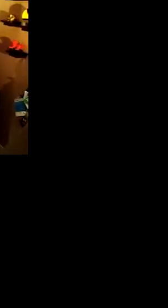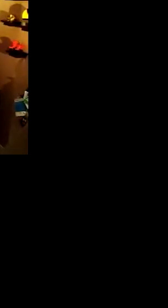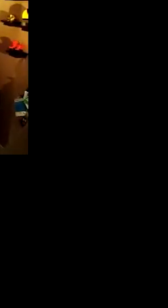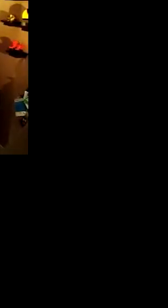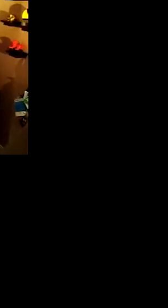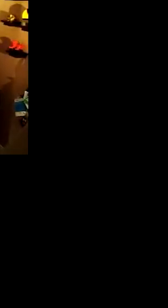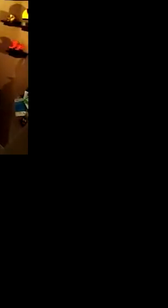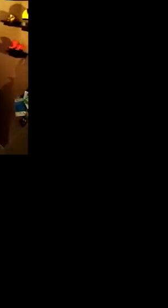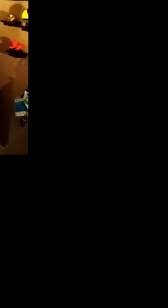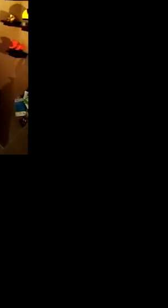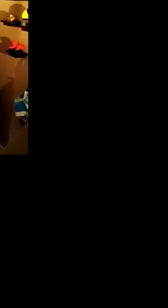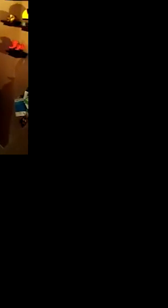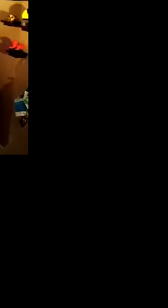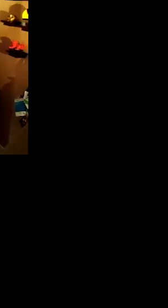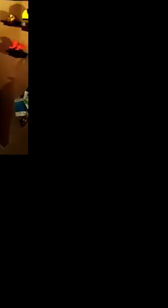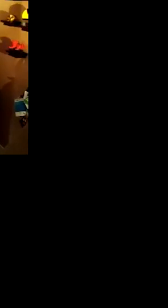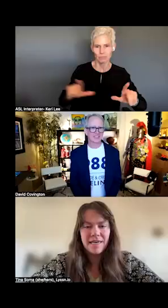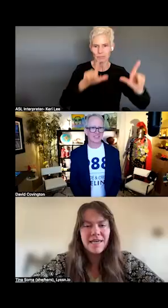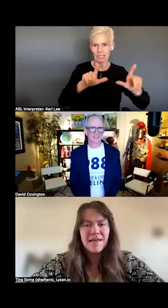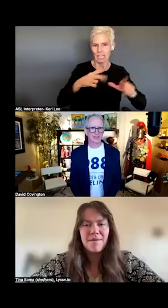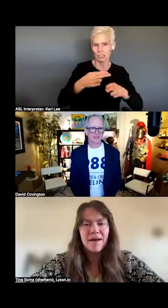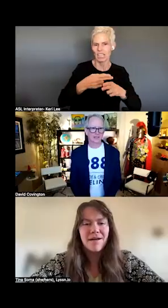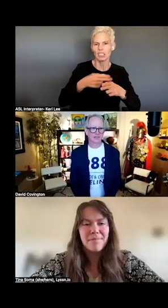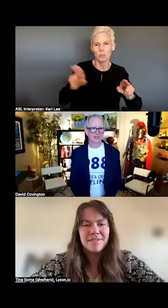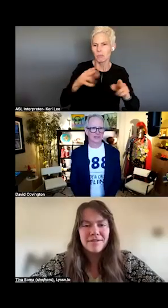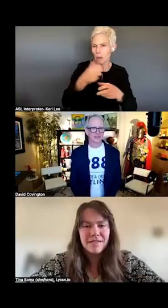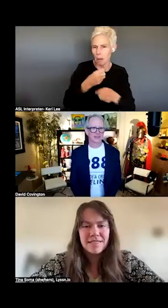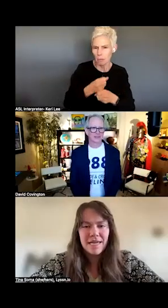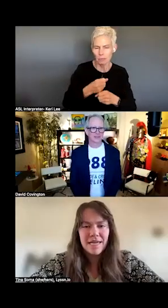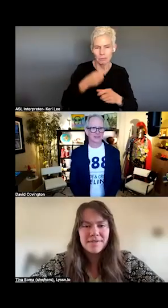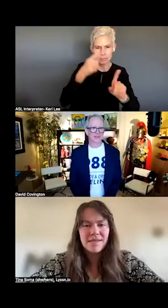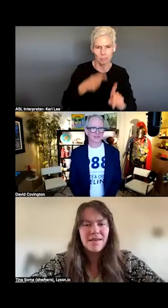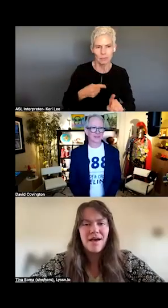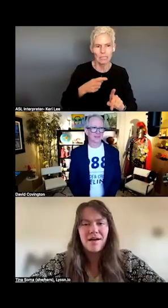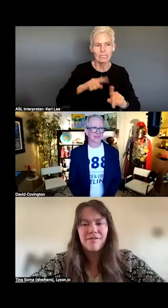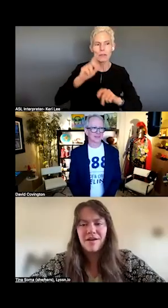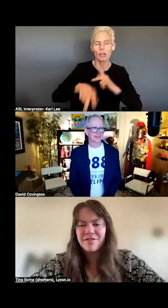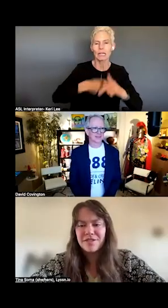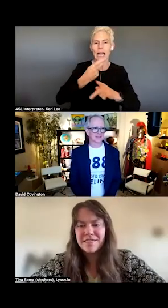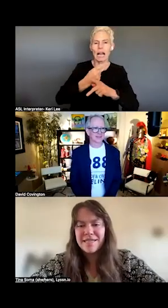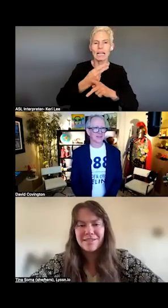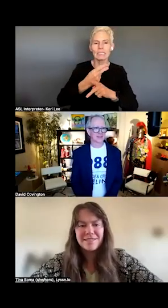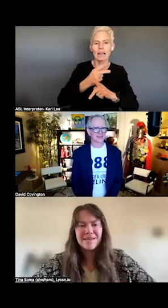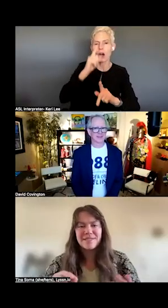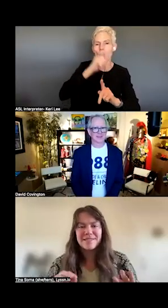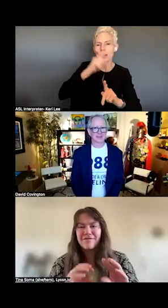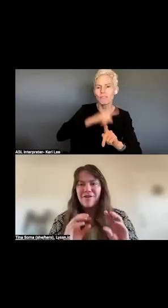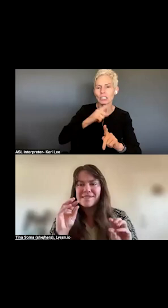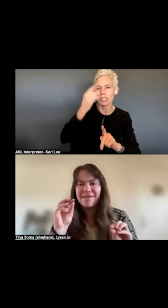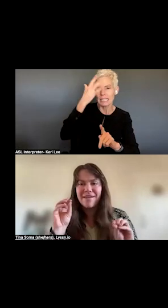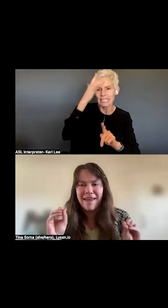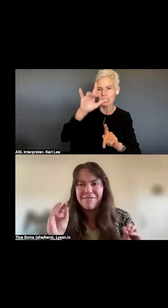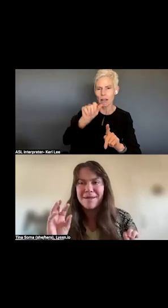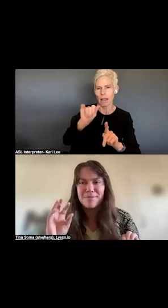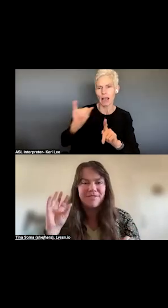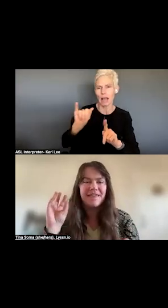some slides with y'all and talk super briefly about a couple different types of artificial intelligence. I'm just going to focus